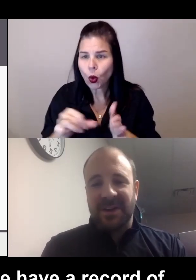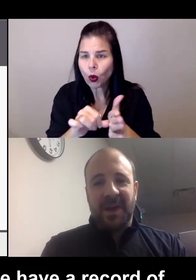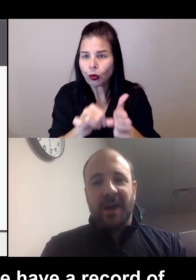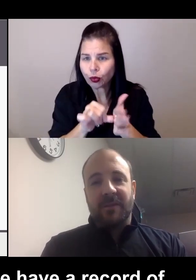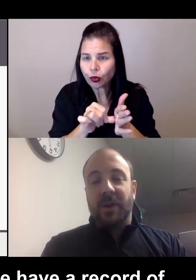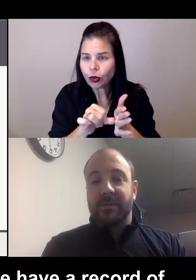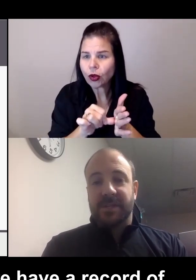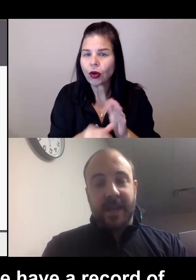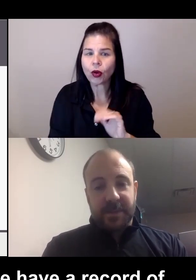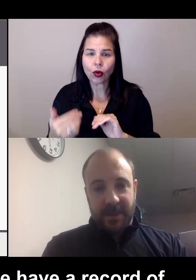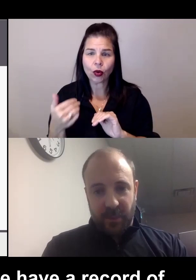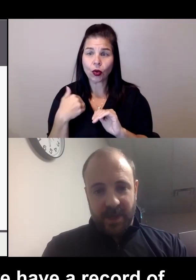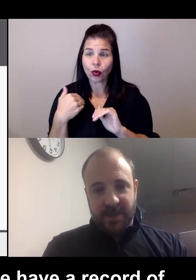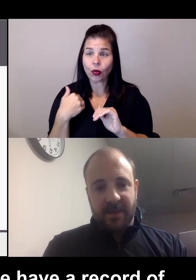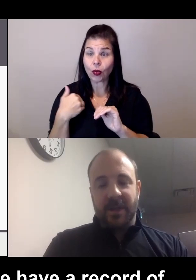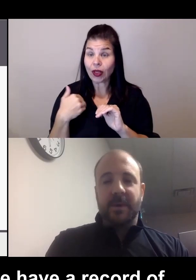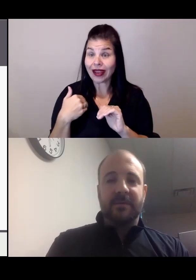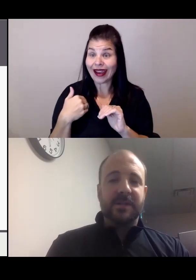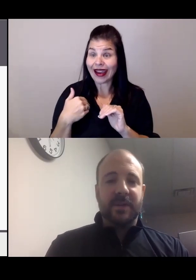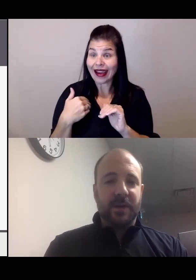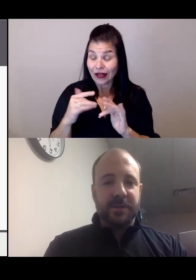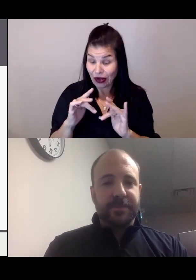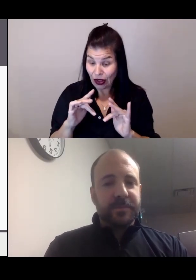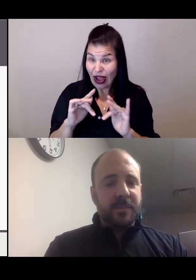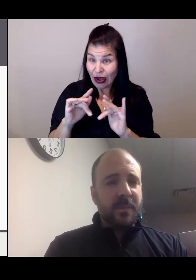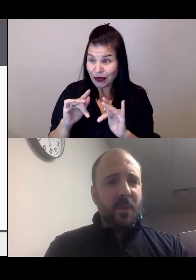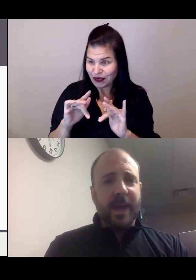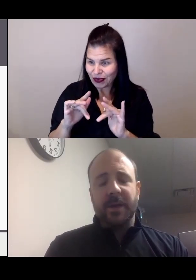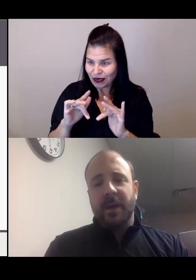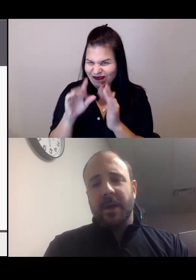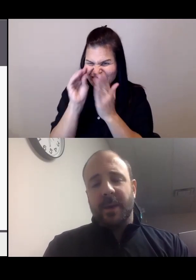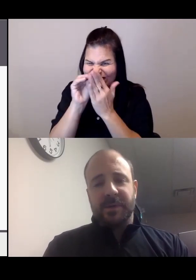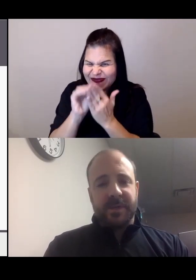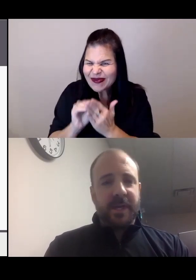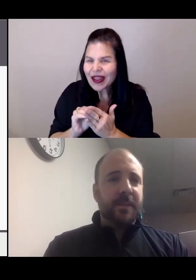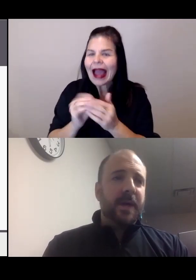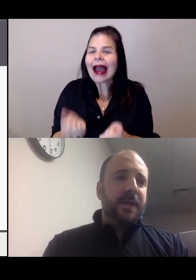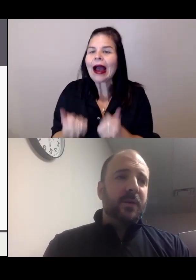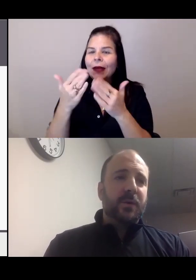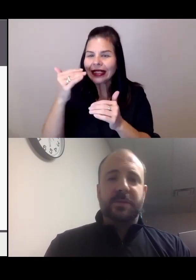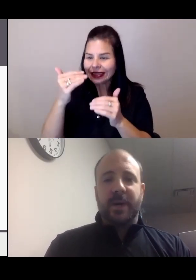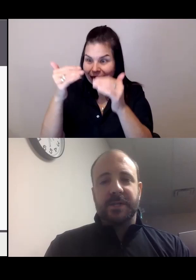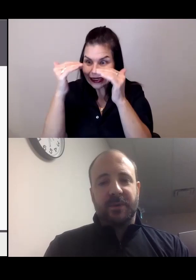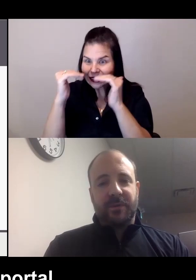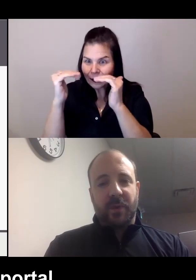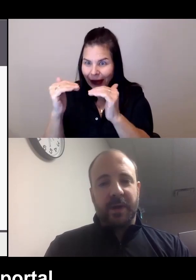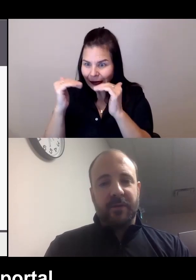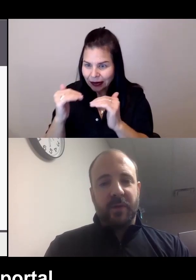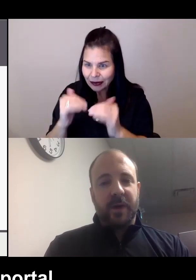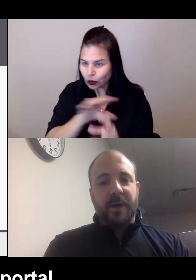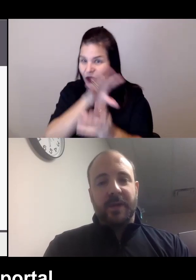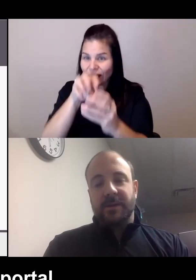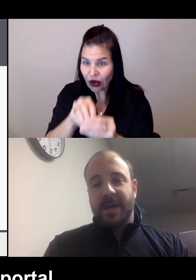record of all of the steps that went into the development of these videos. We had members of the team that were responsible for